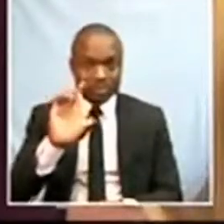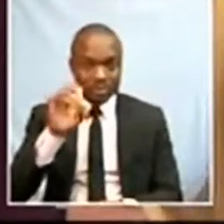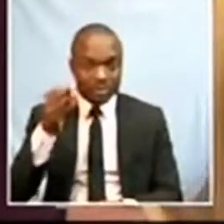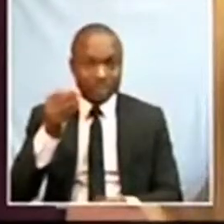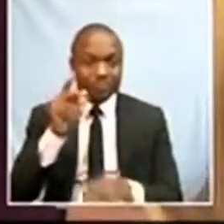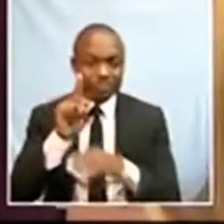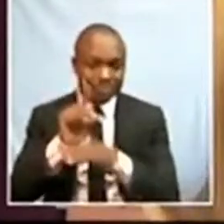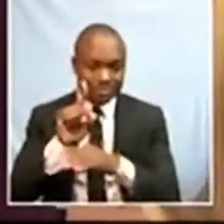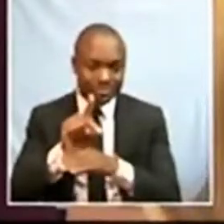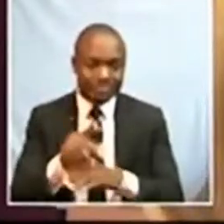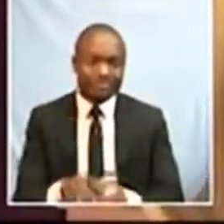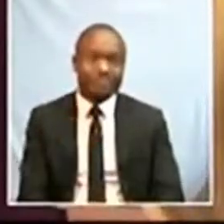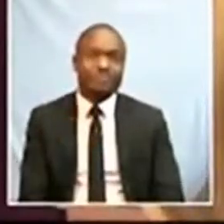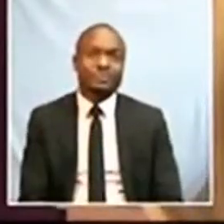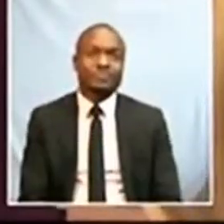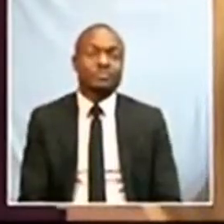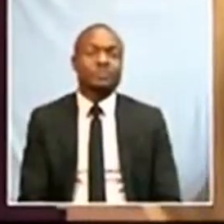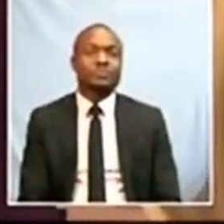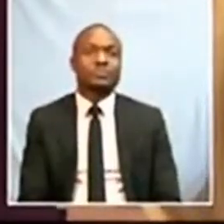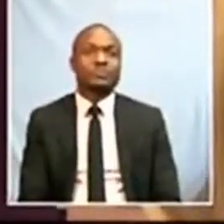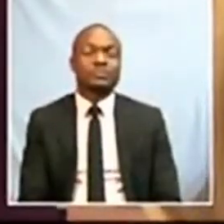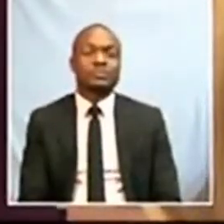projects.